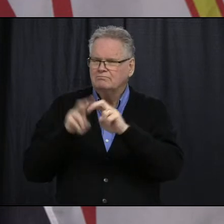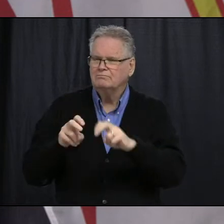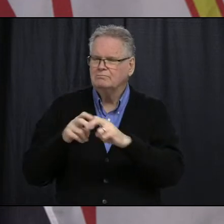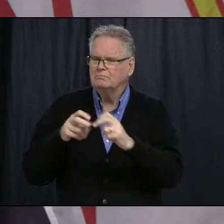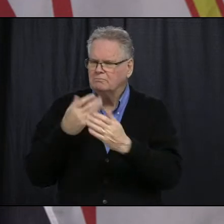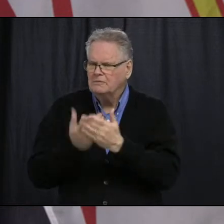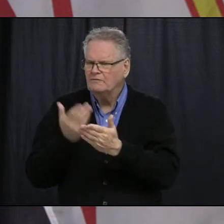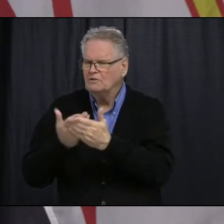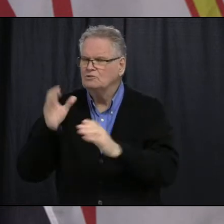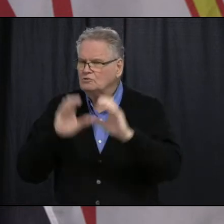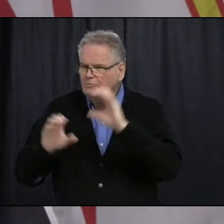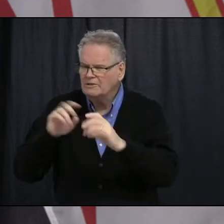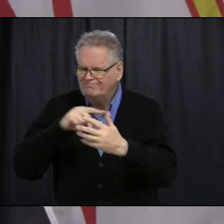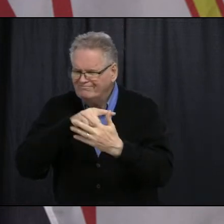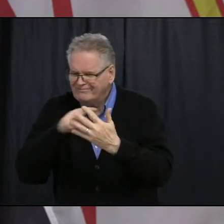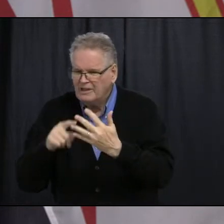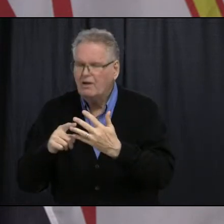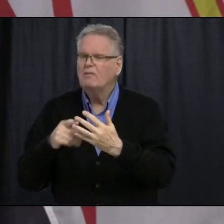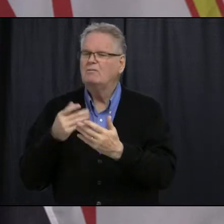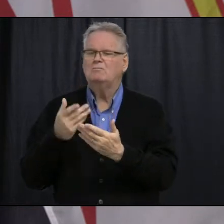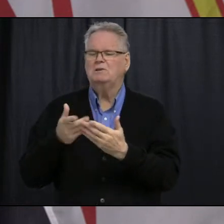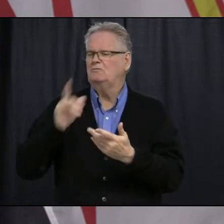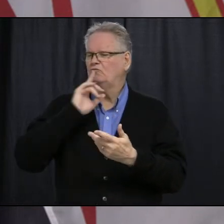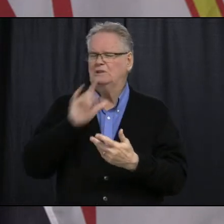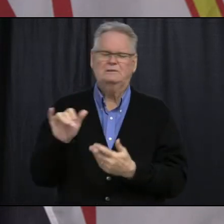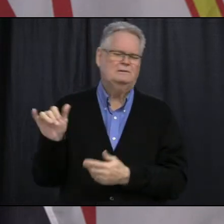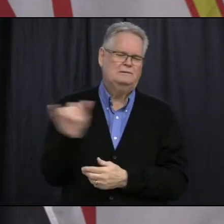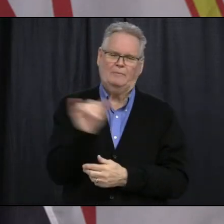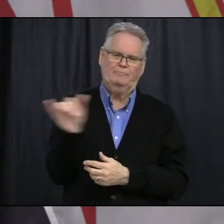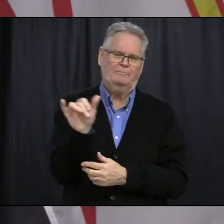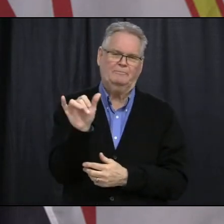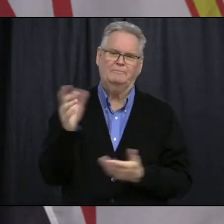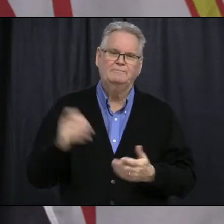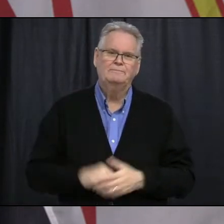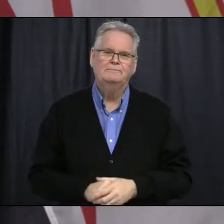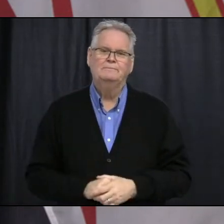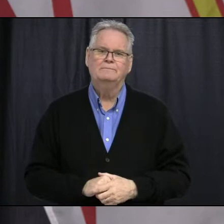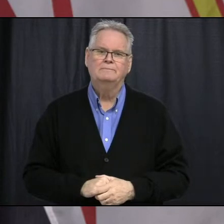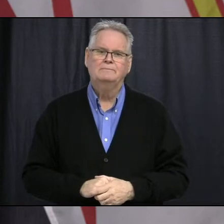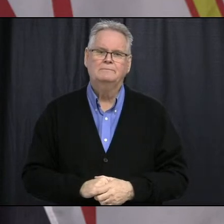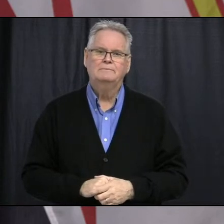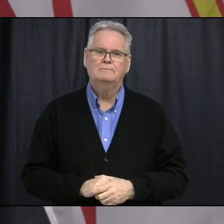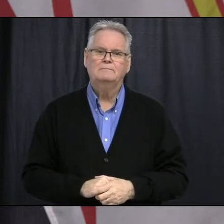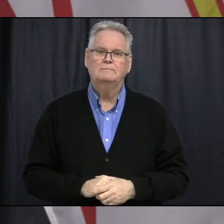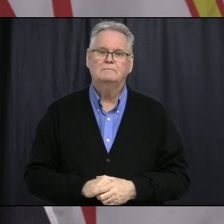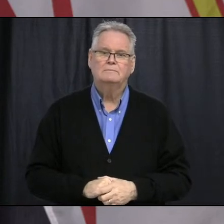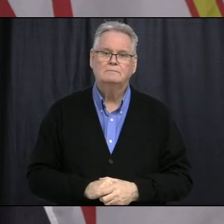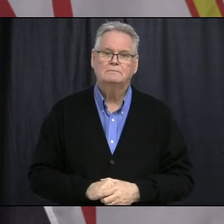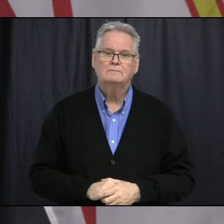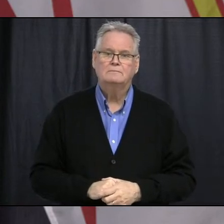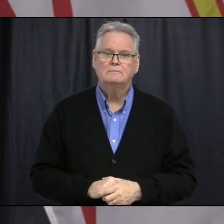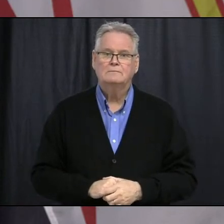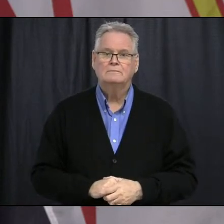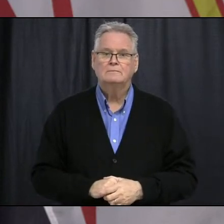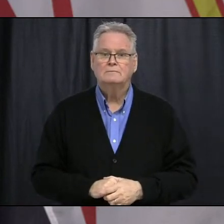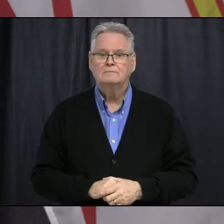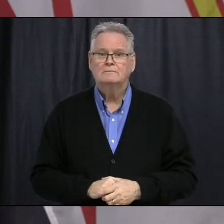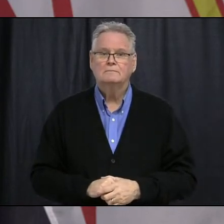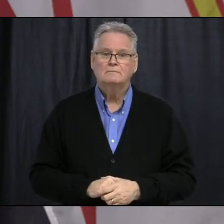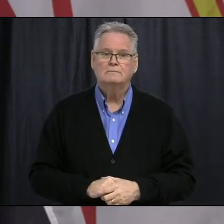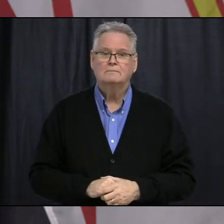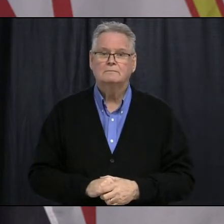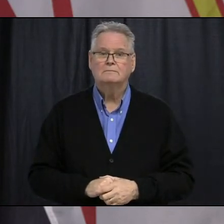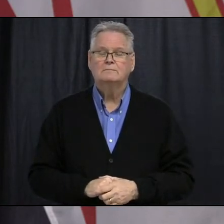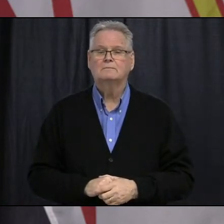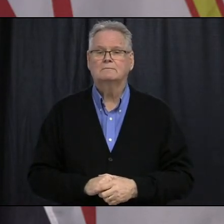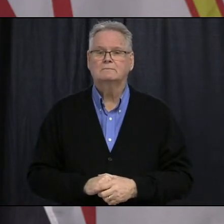to large-scale studies showing effectiveness, there aren't any available right now. The evidence is still evolving, but